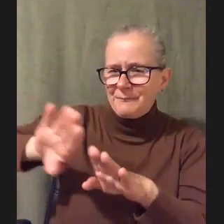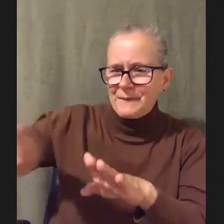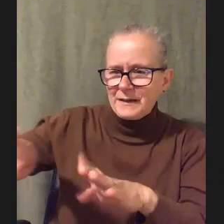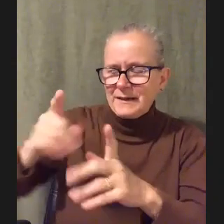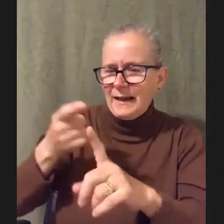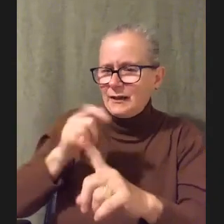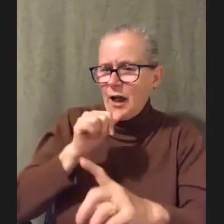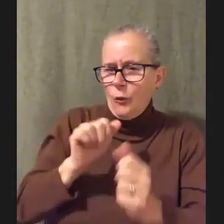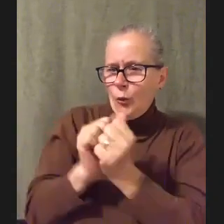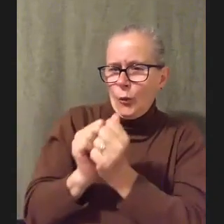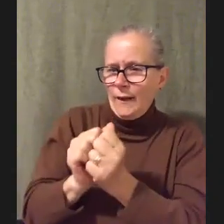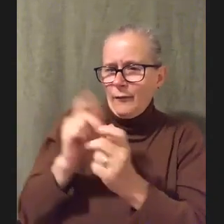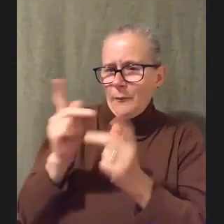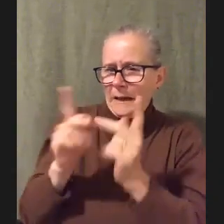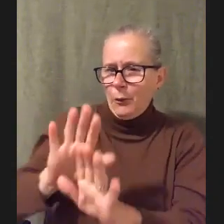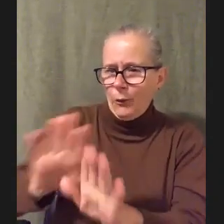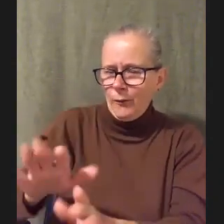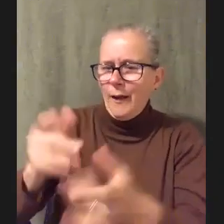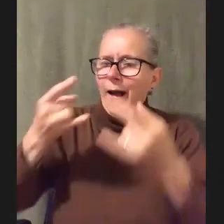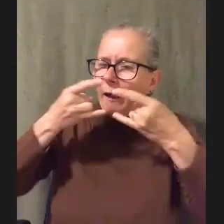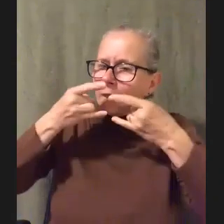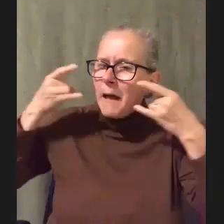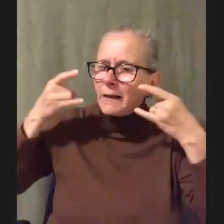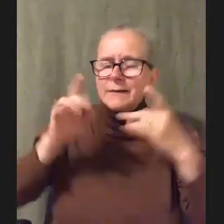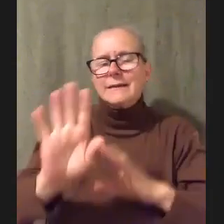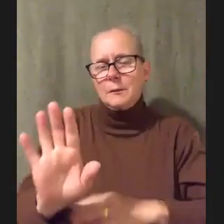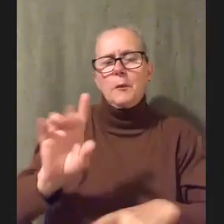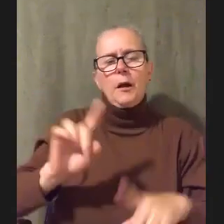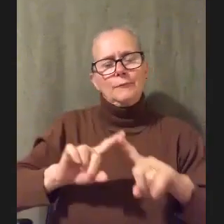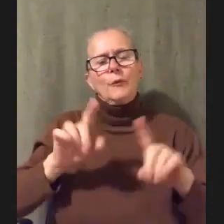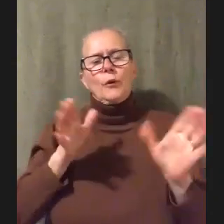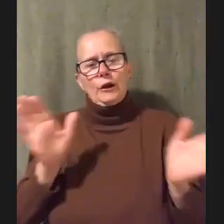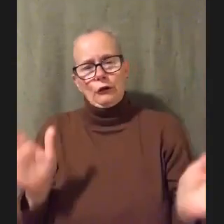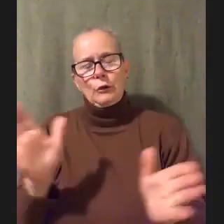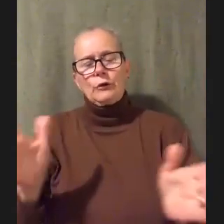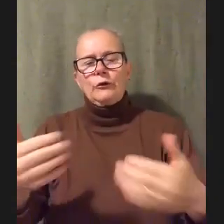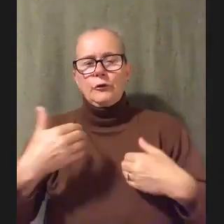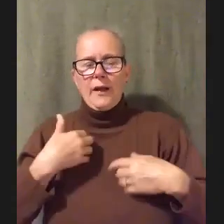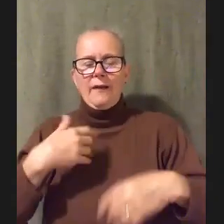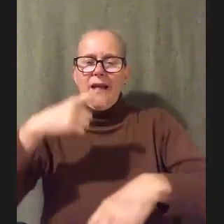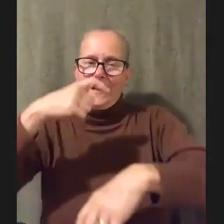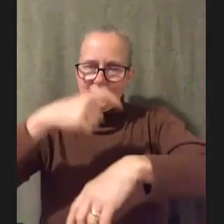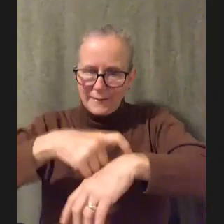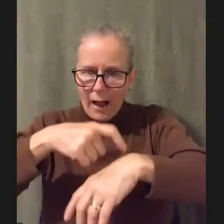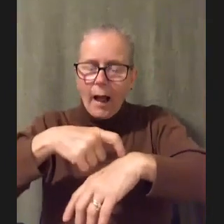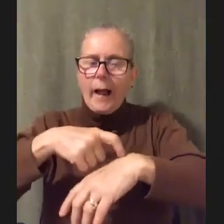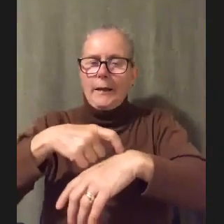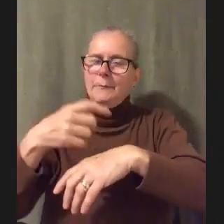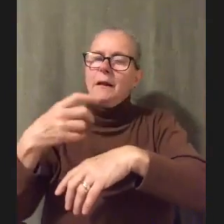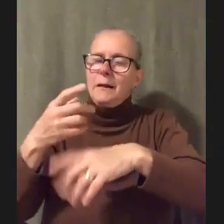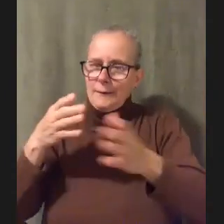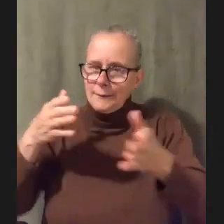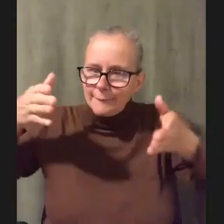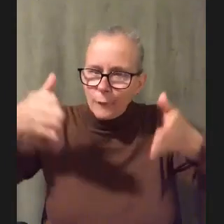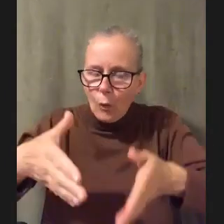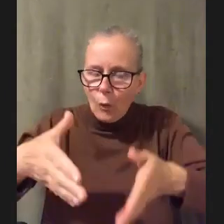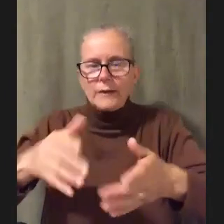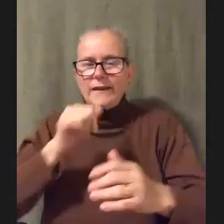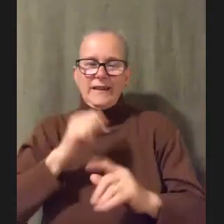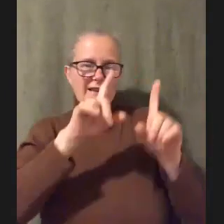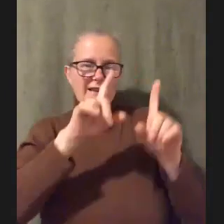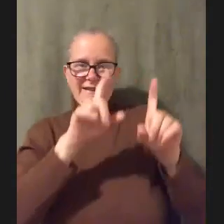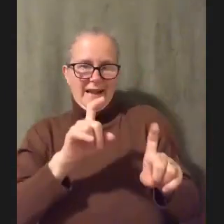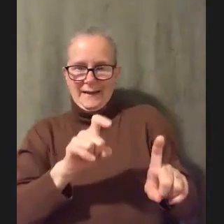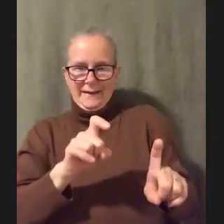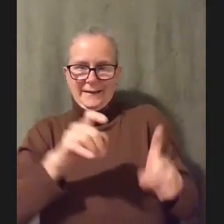and remain masked. But we really encourage you to go with that time-based rather than test-based release